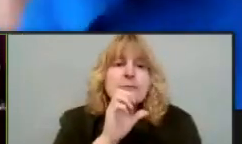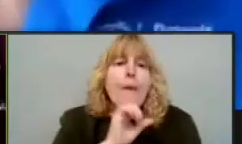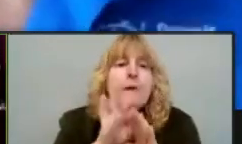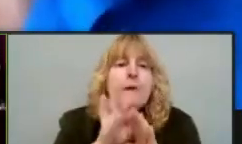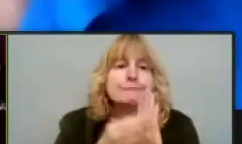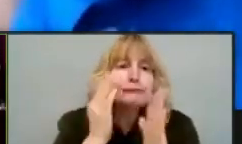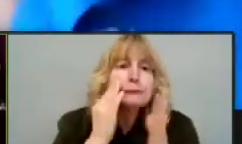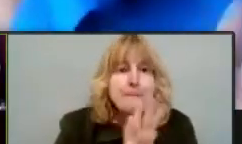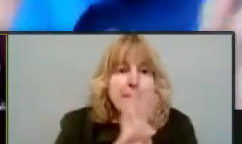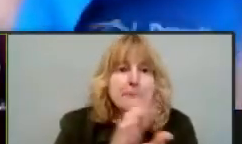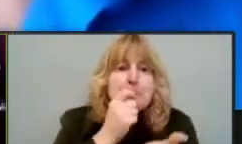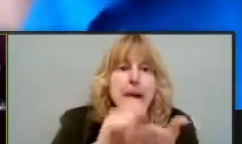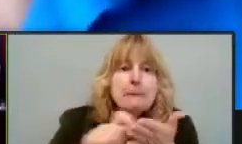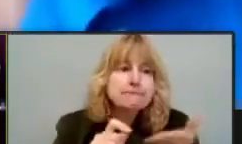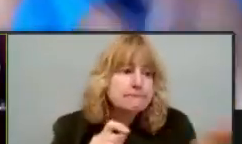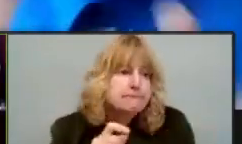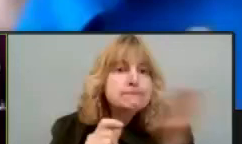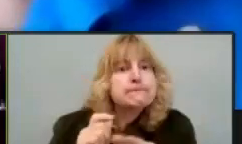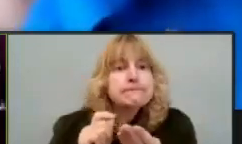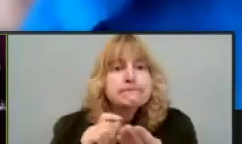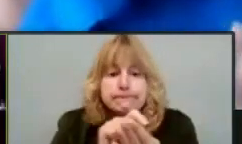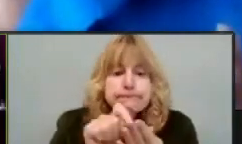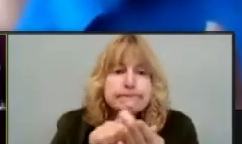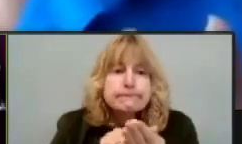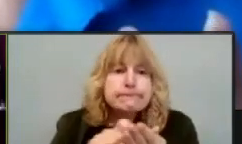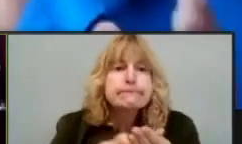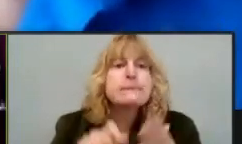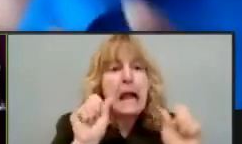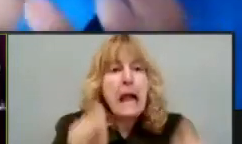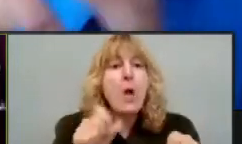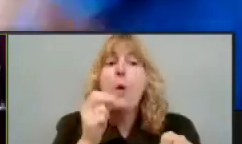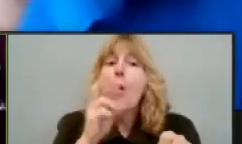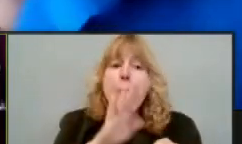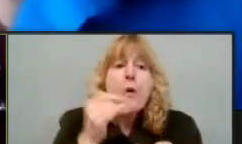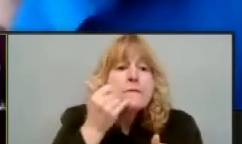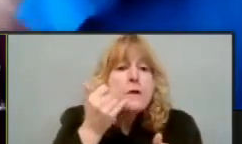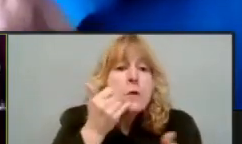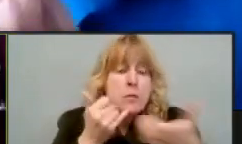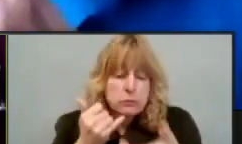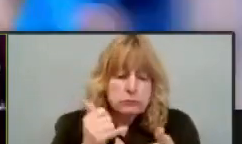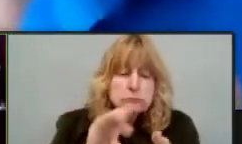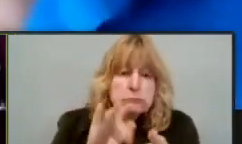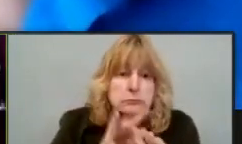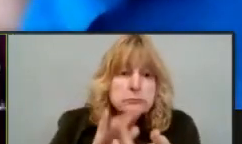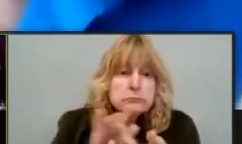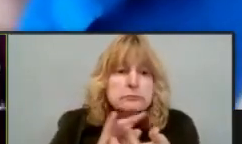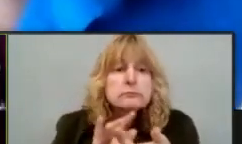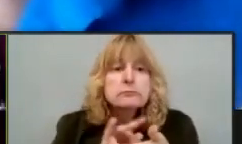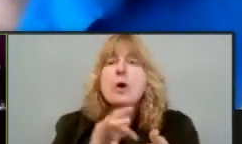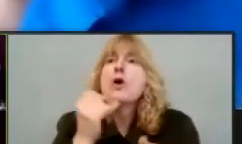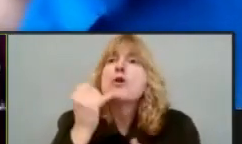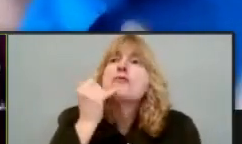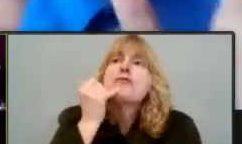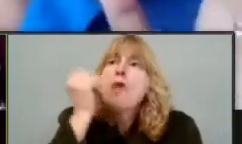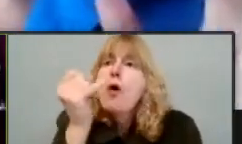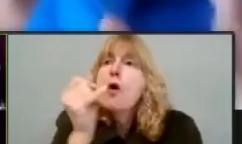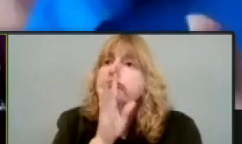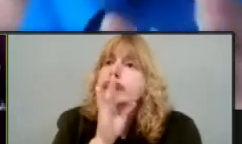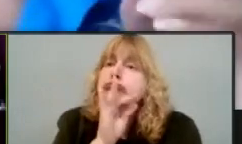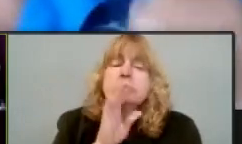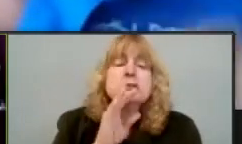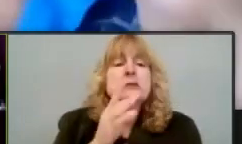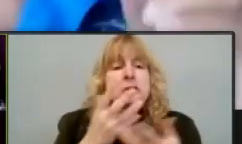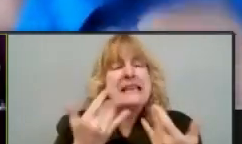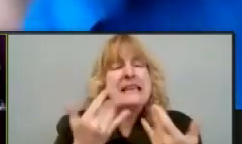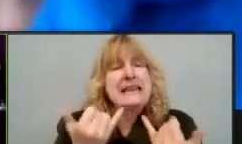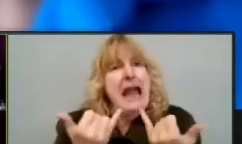too. Grab your phone, call people. Let's capture this extraordinary time in the